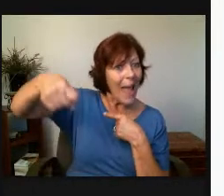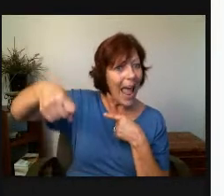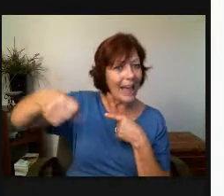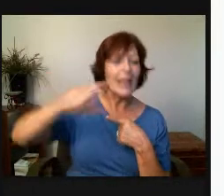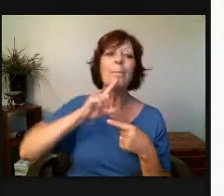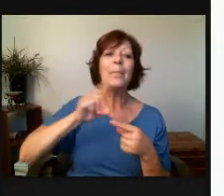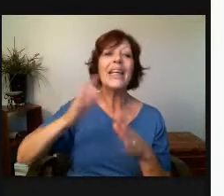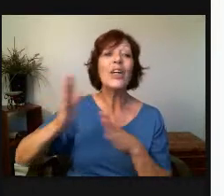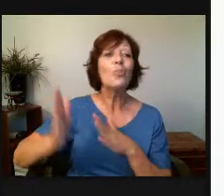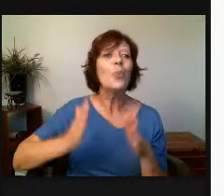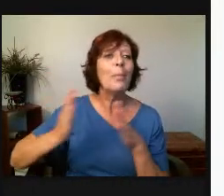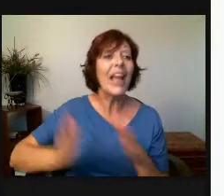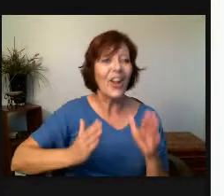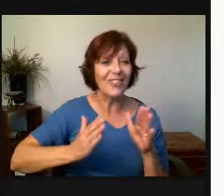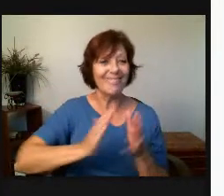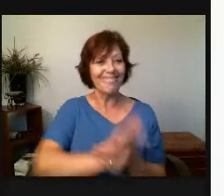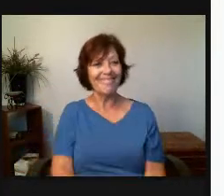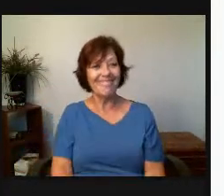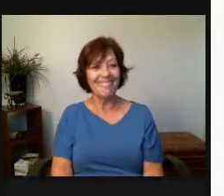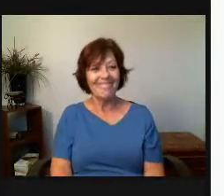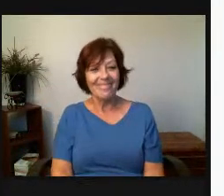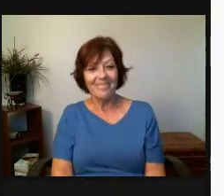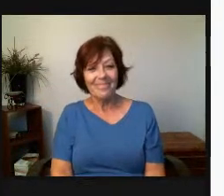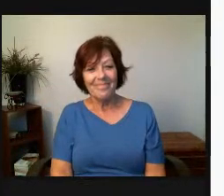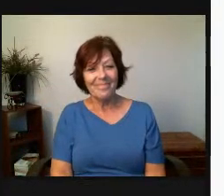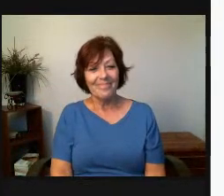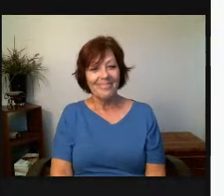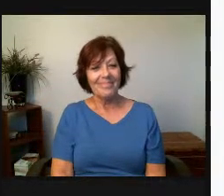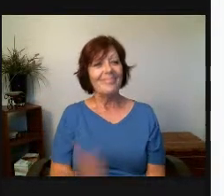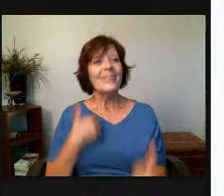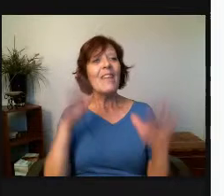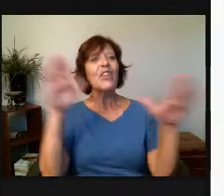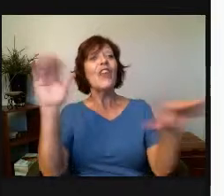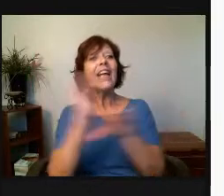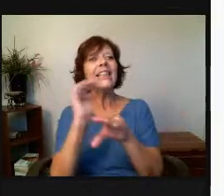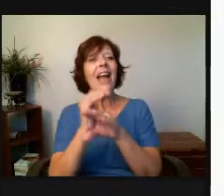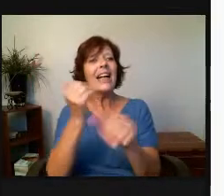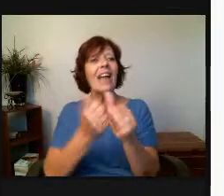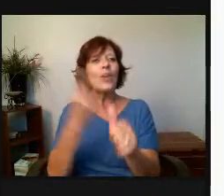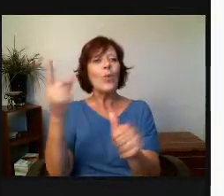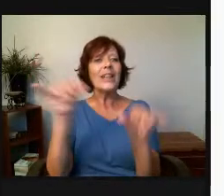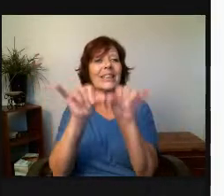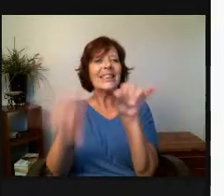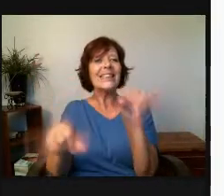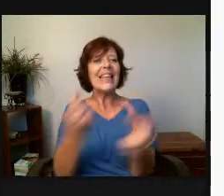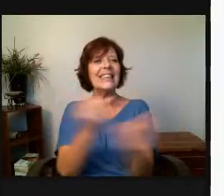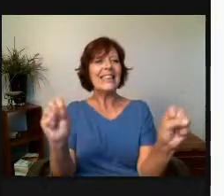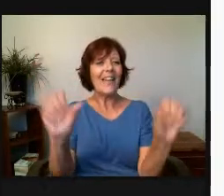prepared. Have a great night, everybody. Stay safe.